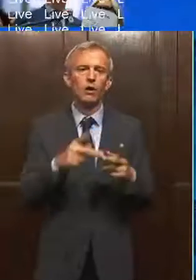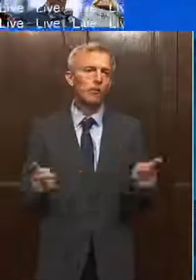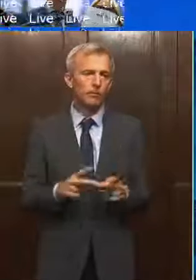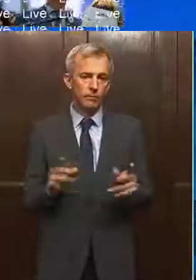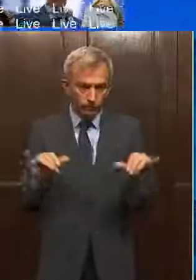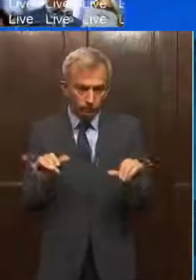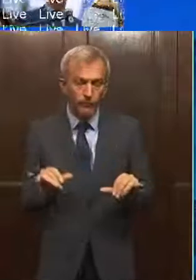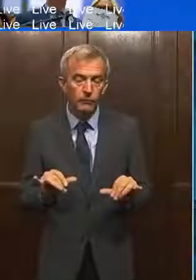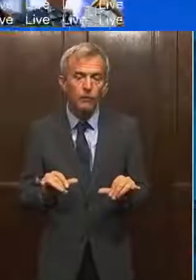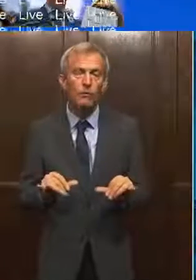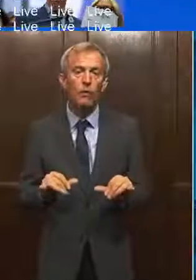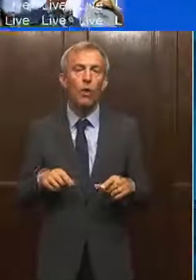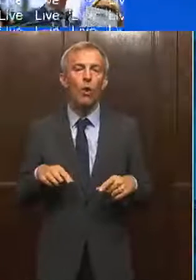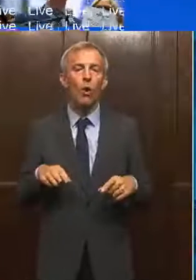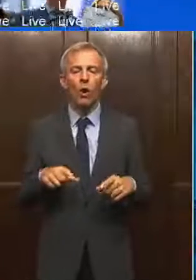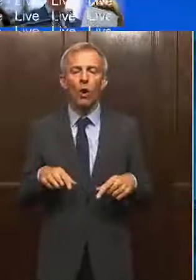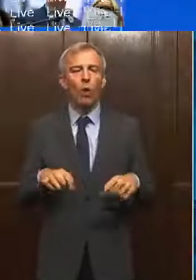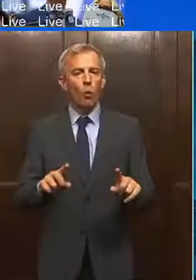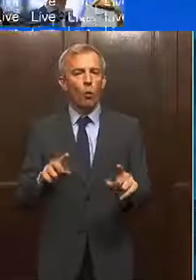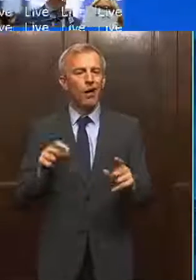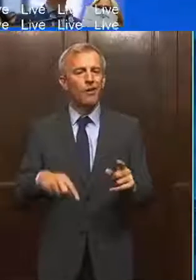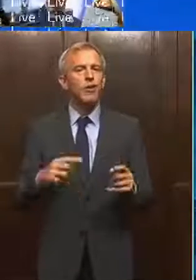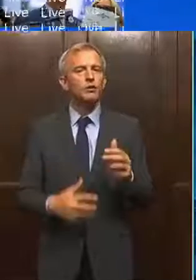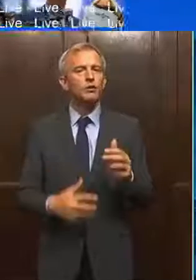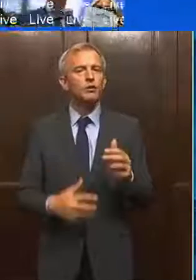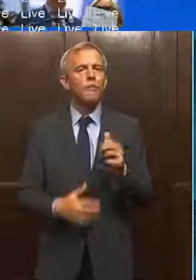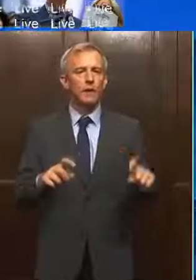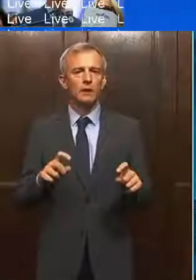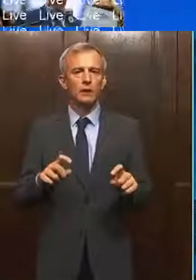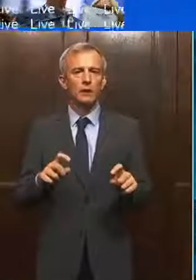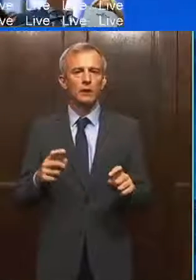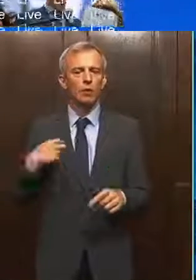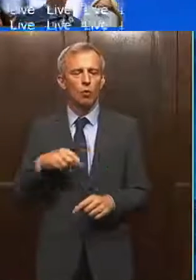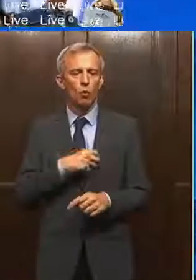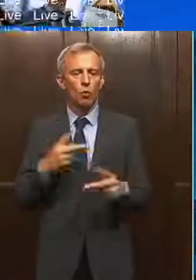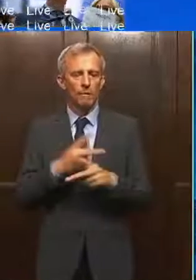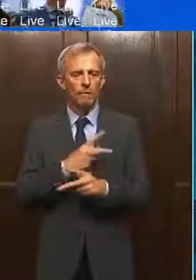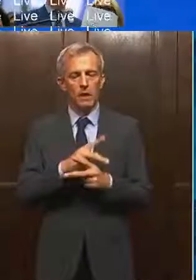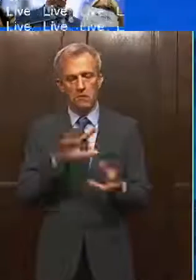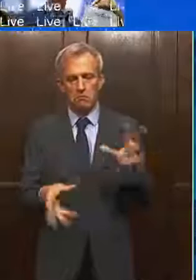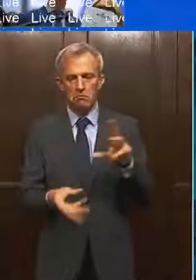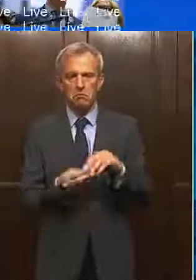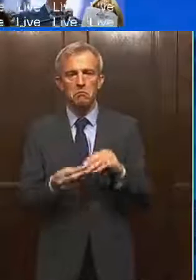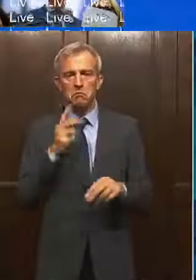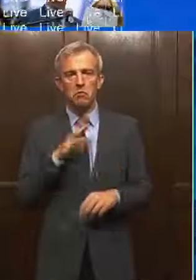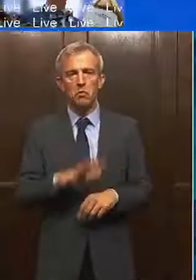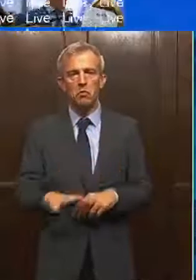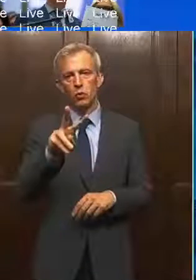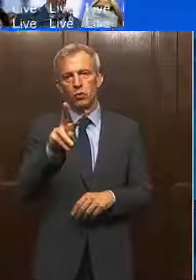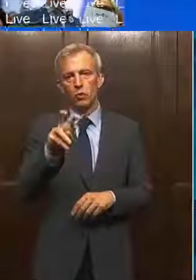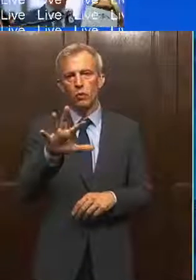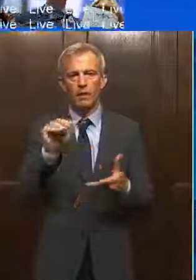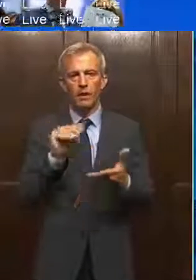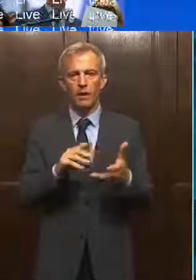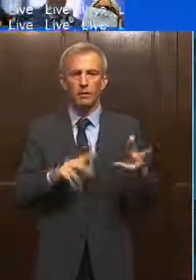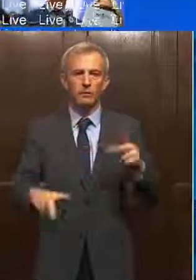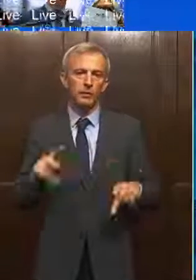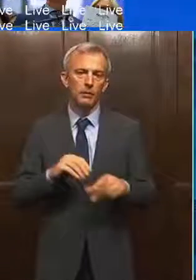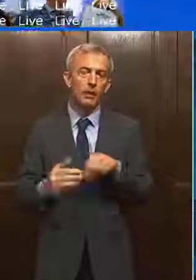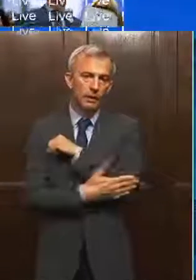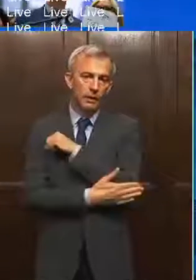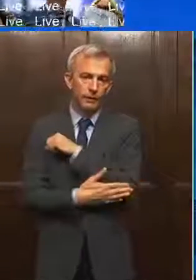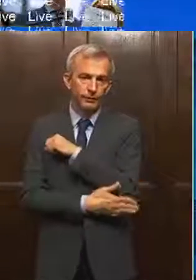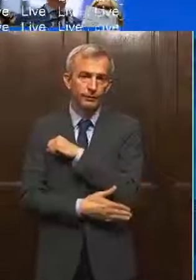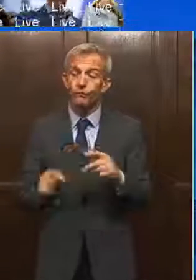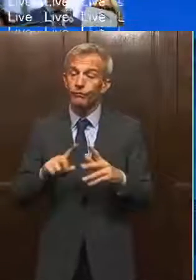well. While this is the bulk of the tests, together we think we've probably tested more than 250,000 people in the county. And starting